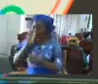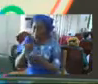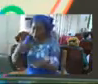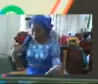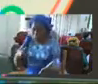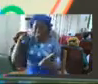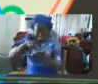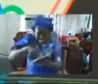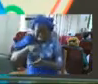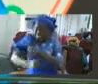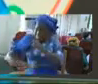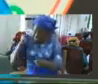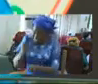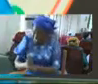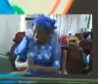year,